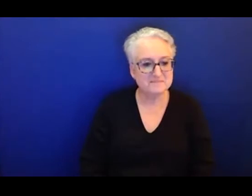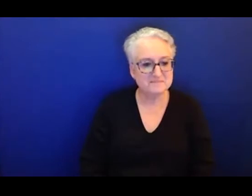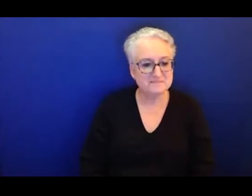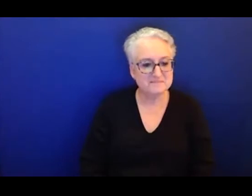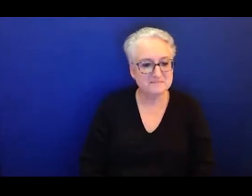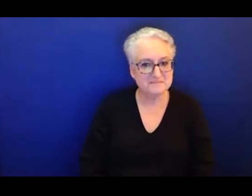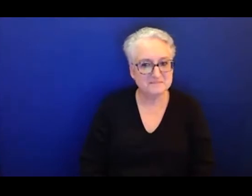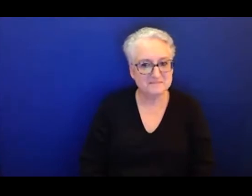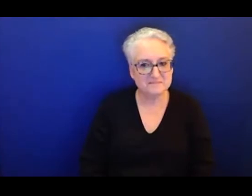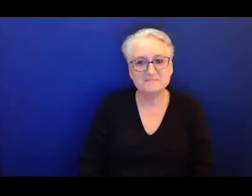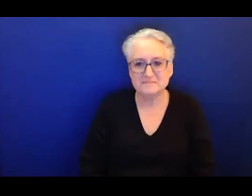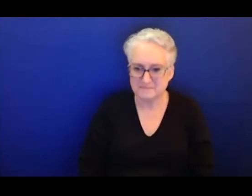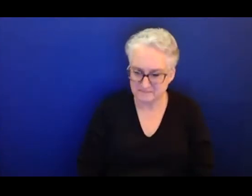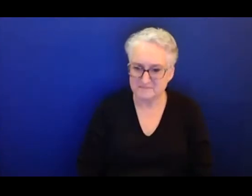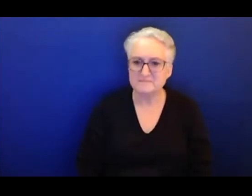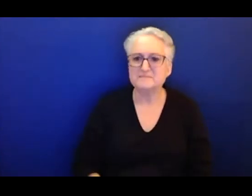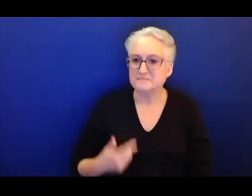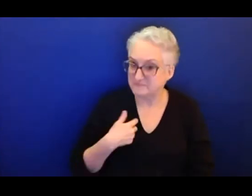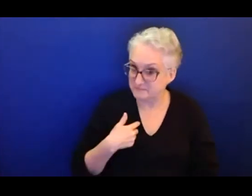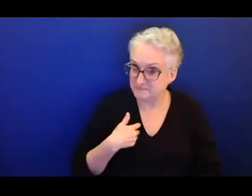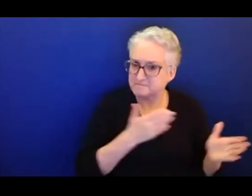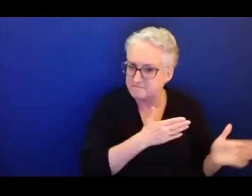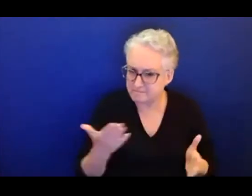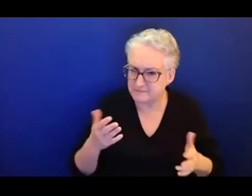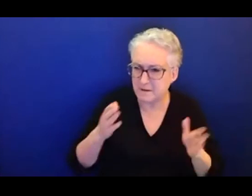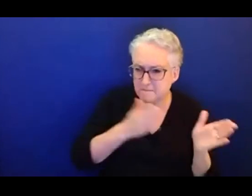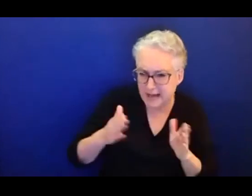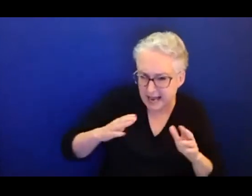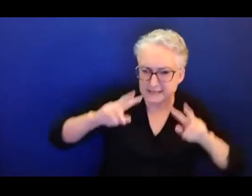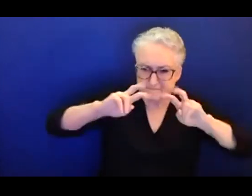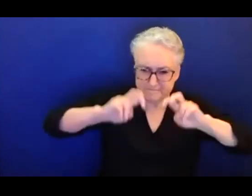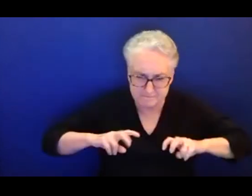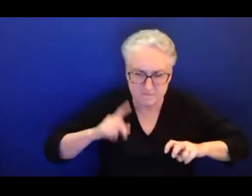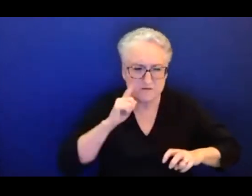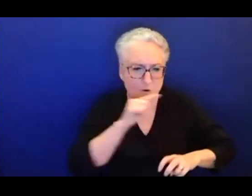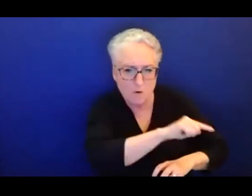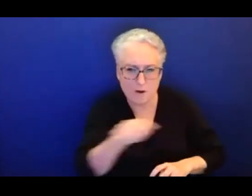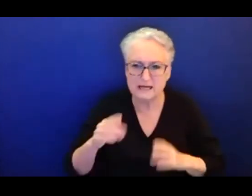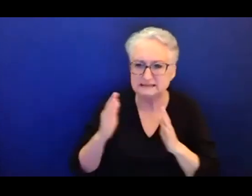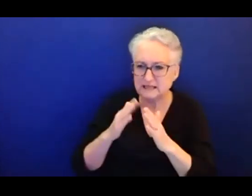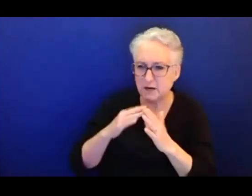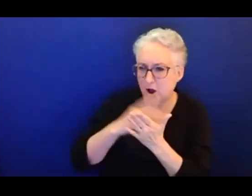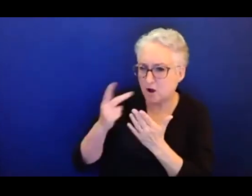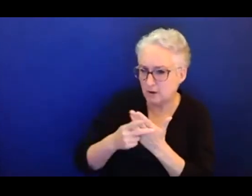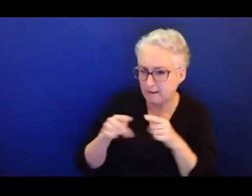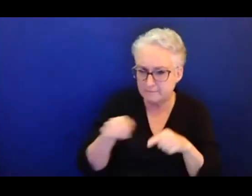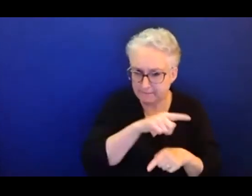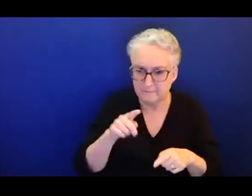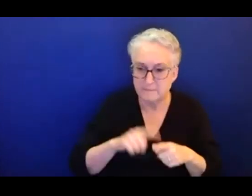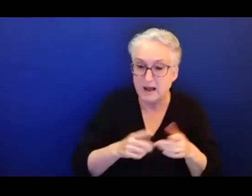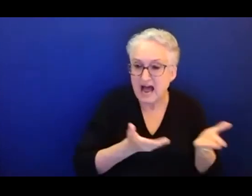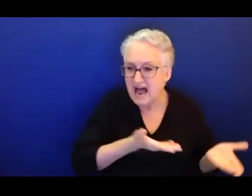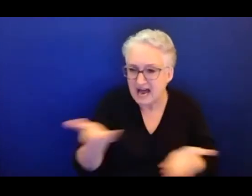and analysis of the city's program delivery system to address the areas of weakness and capitalize